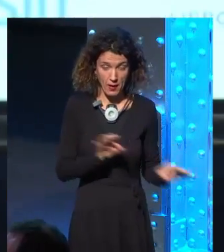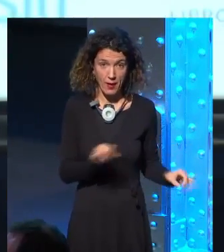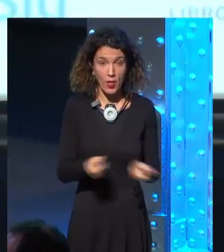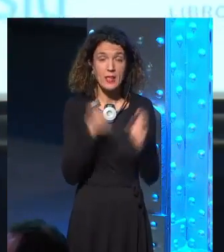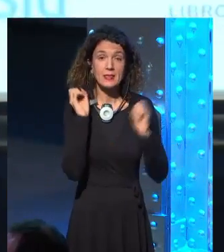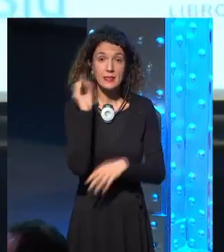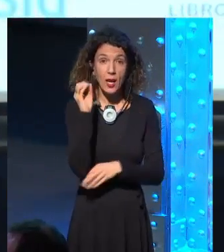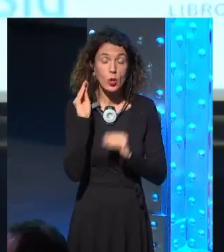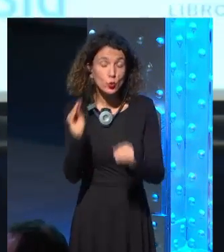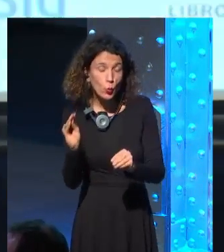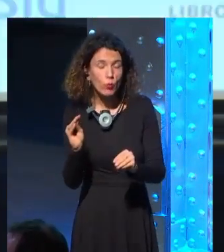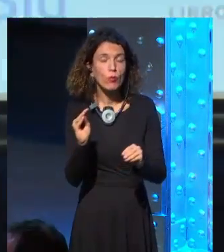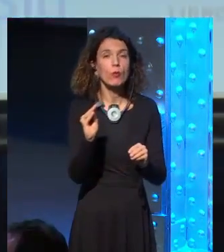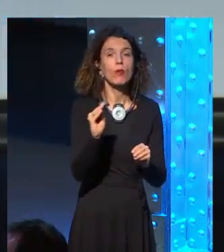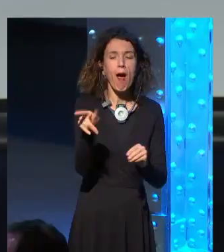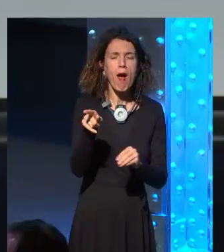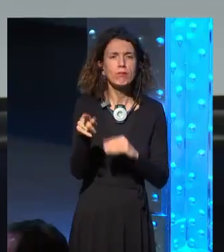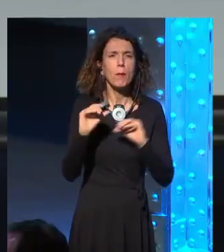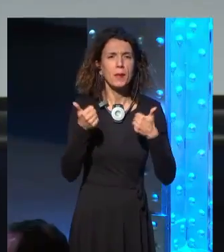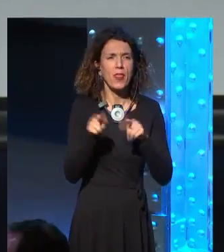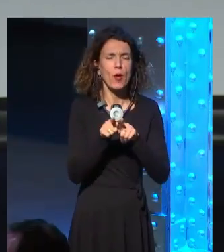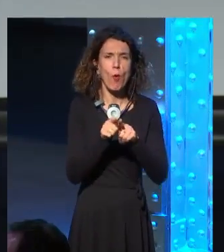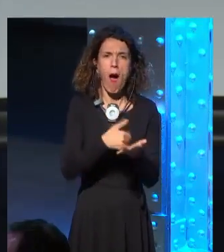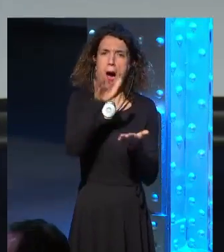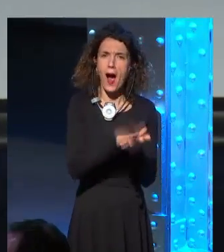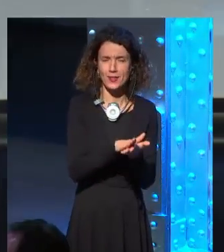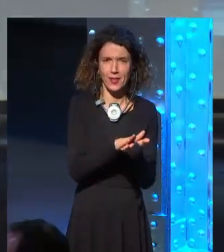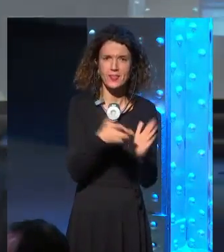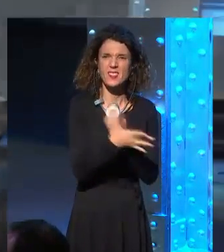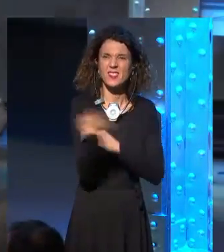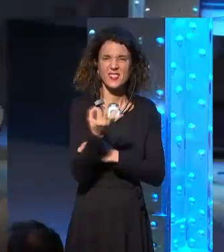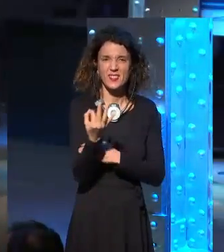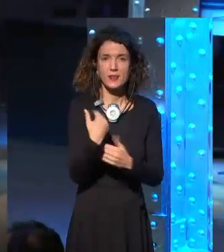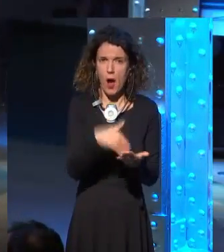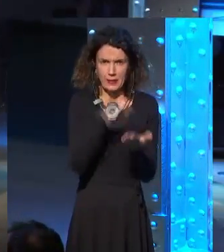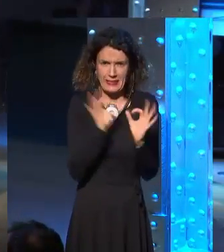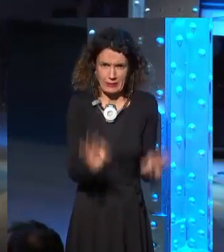drawer. And while our guests were delivering their